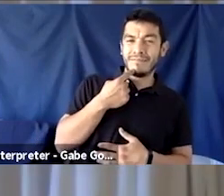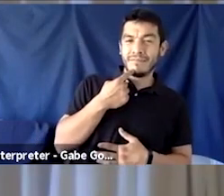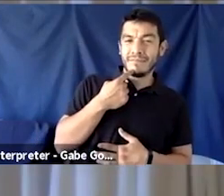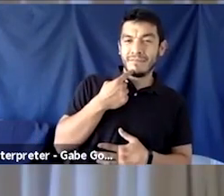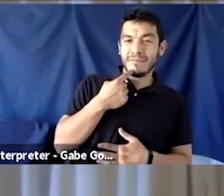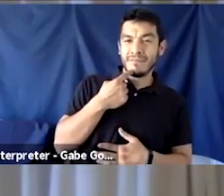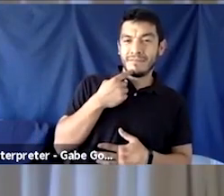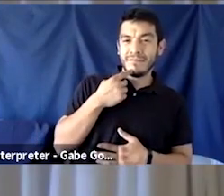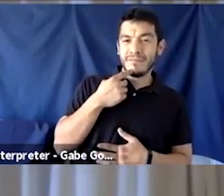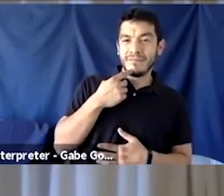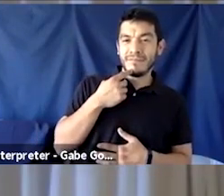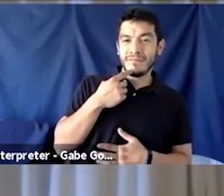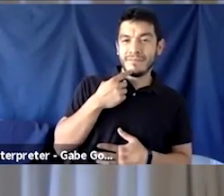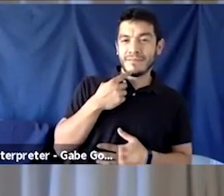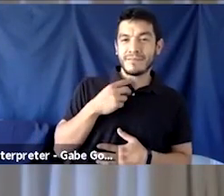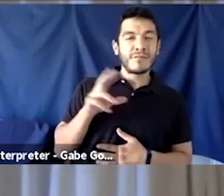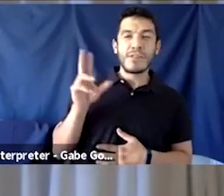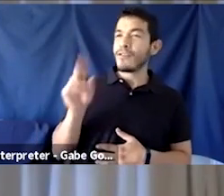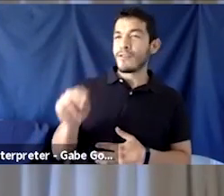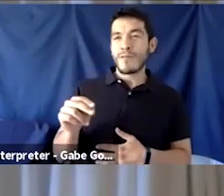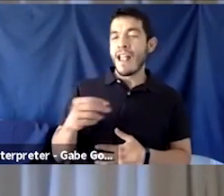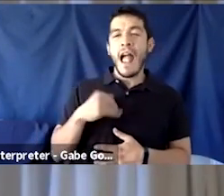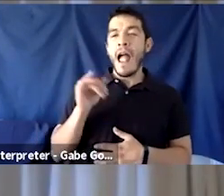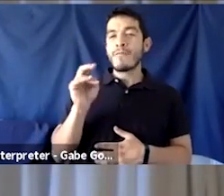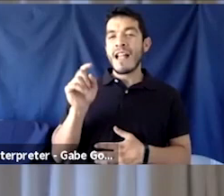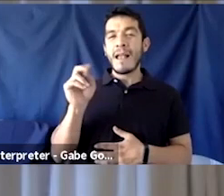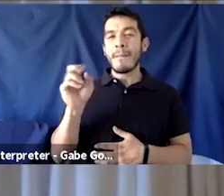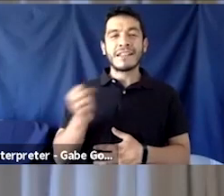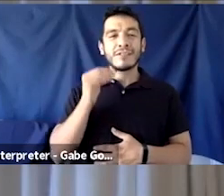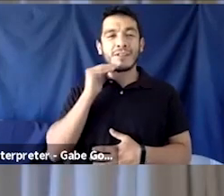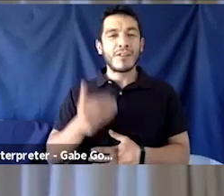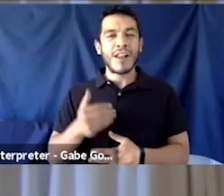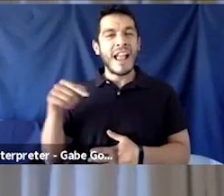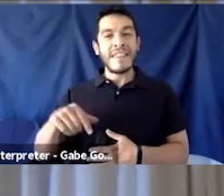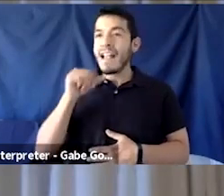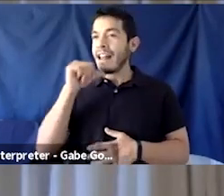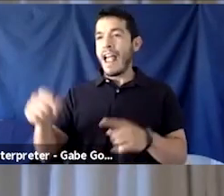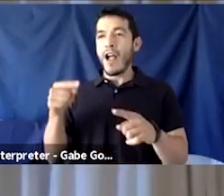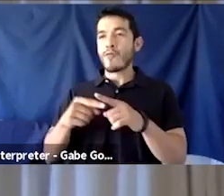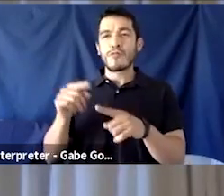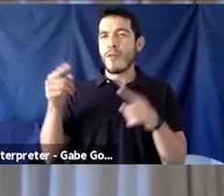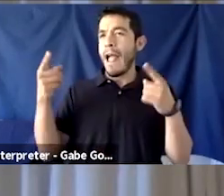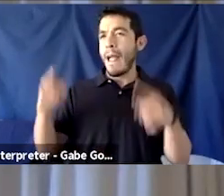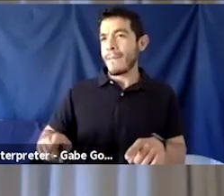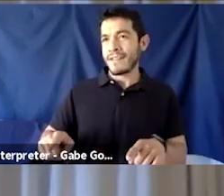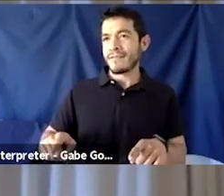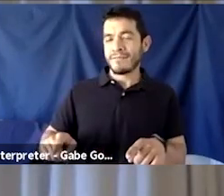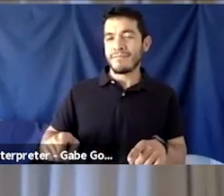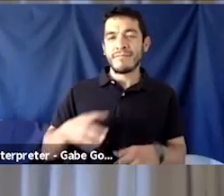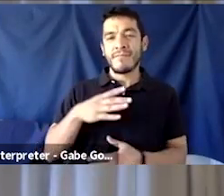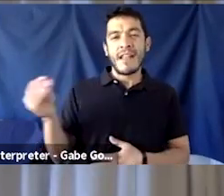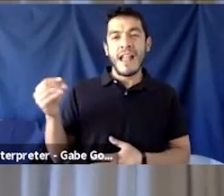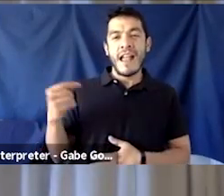oh no, I am Janet Bean's daughter. This is not going to fly. And I